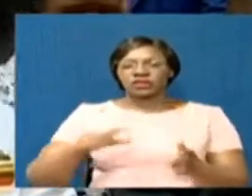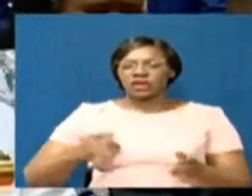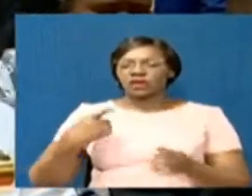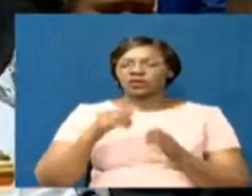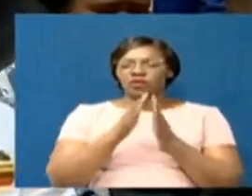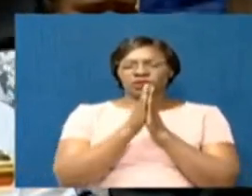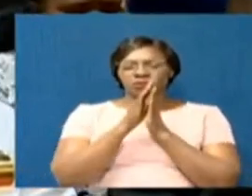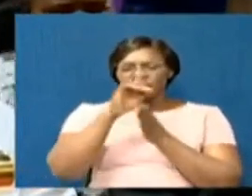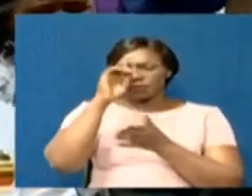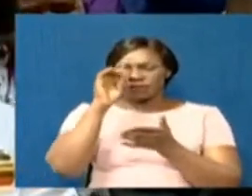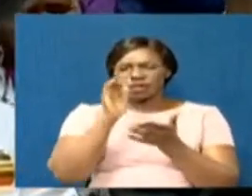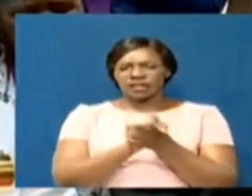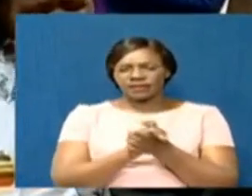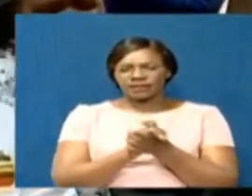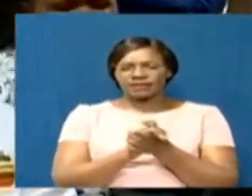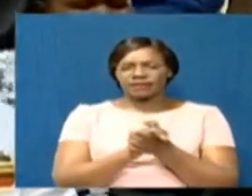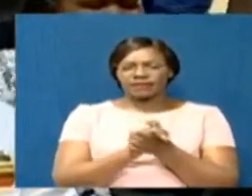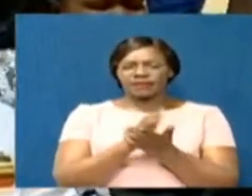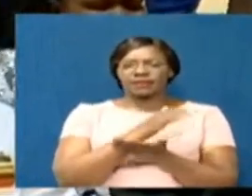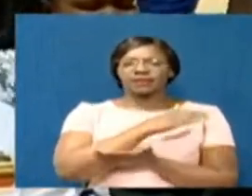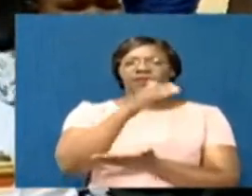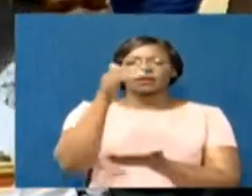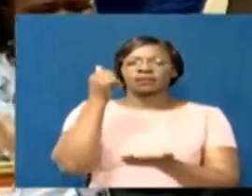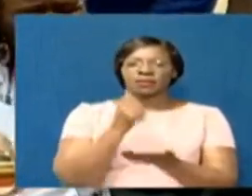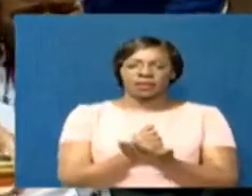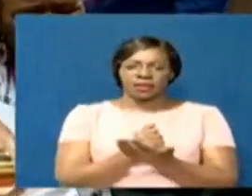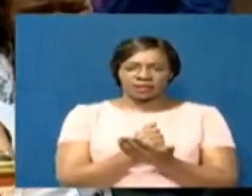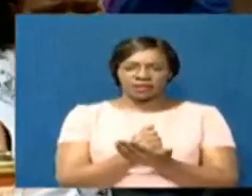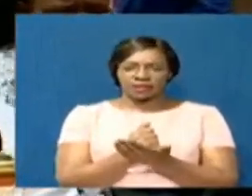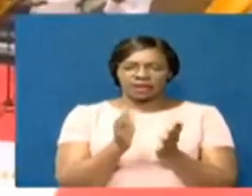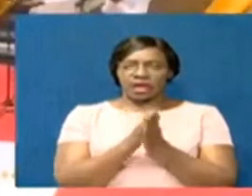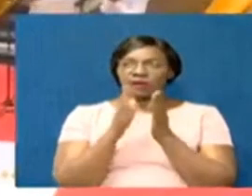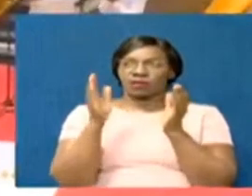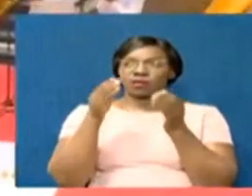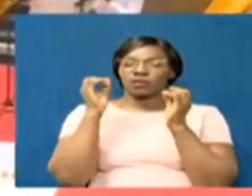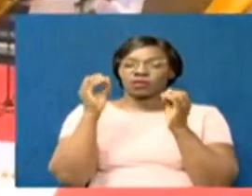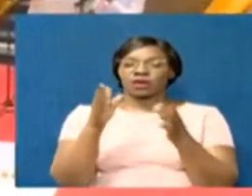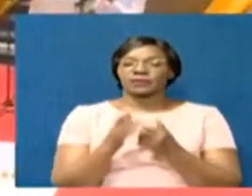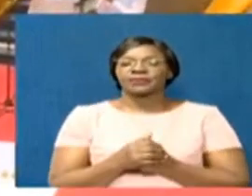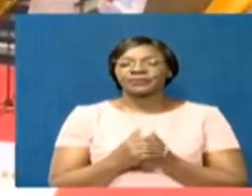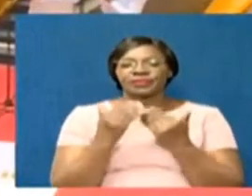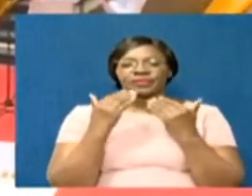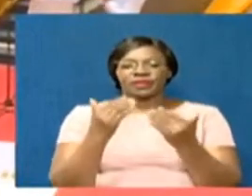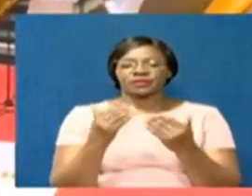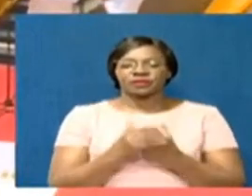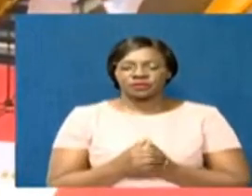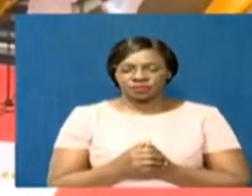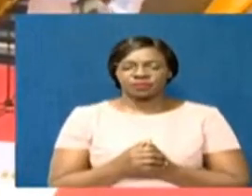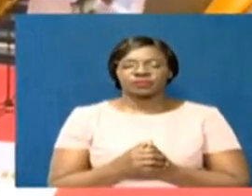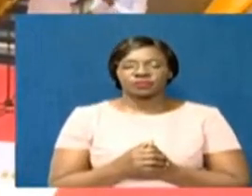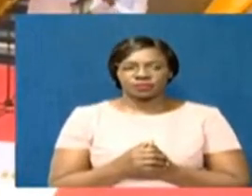pray and believe, and everyone say, Amen. Hallelujah. Thank you.